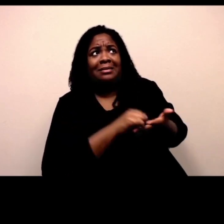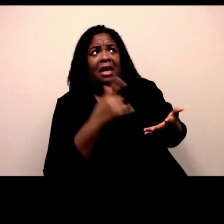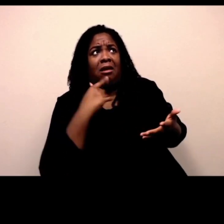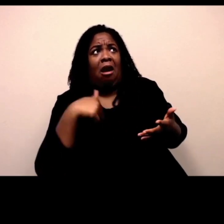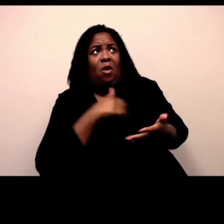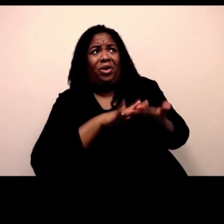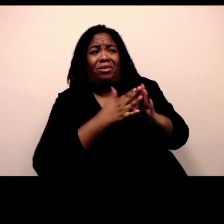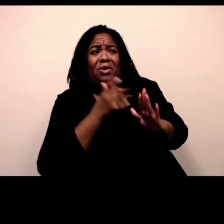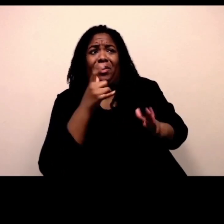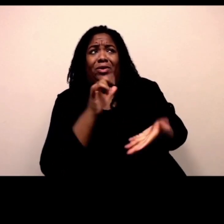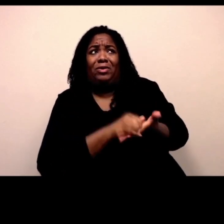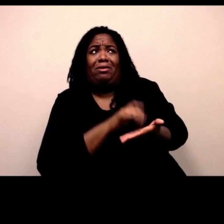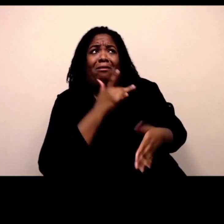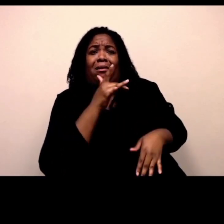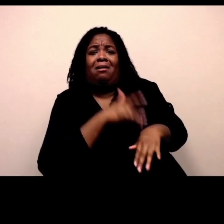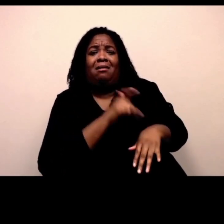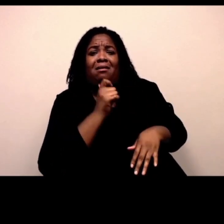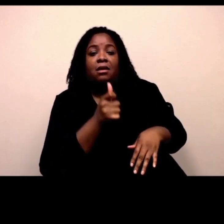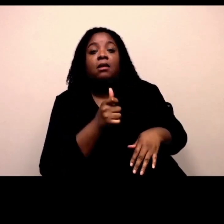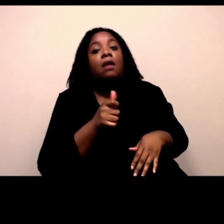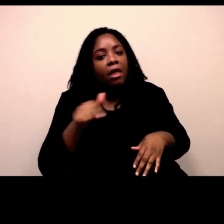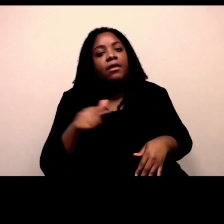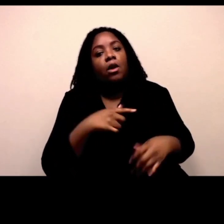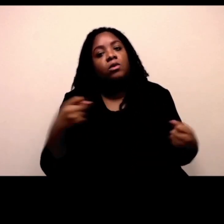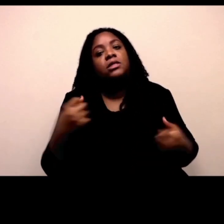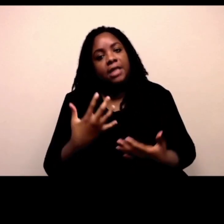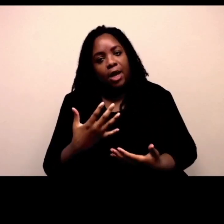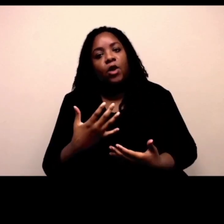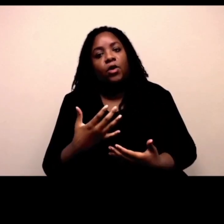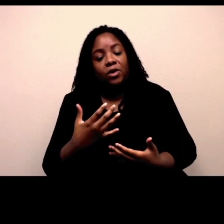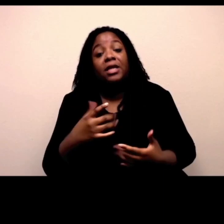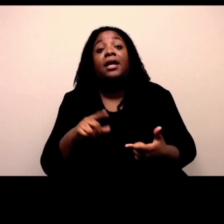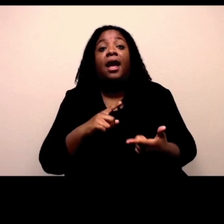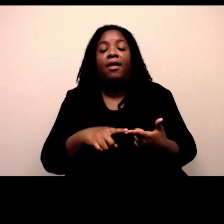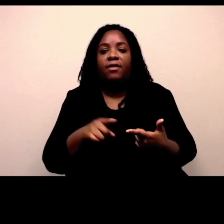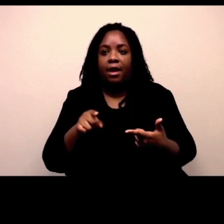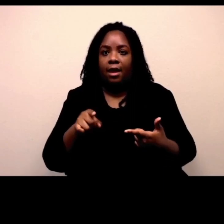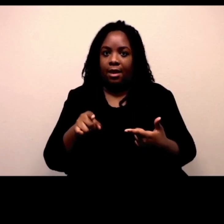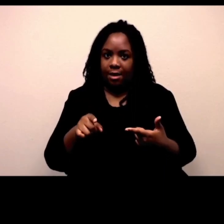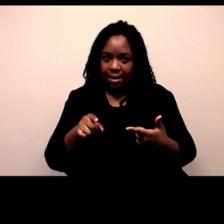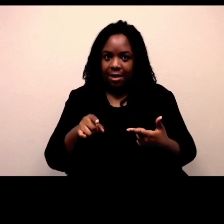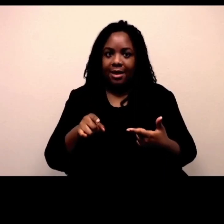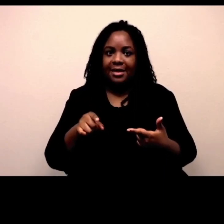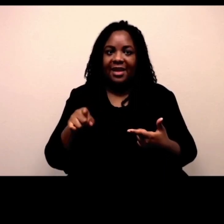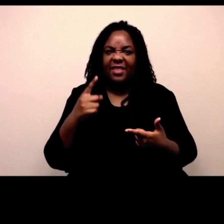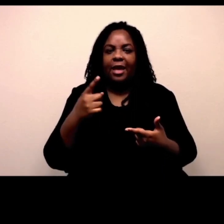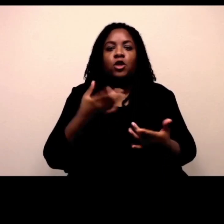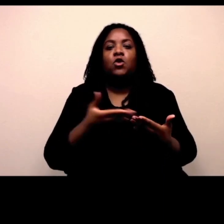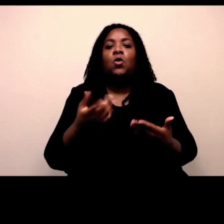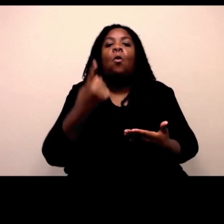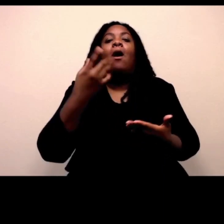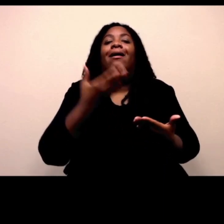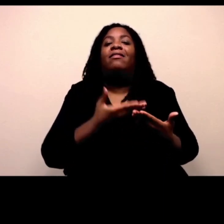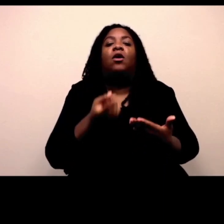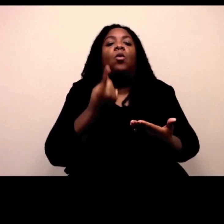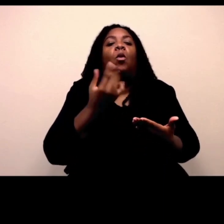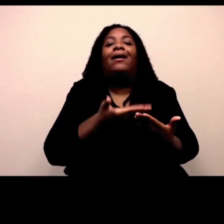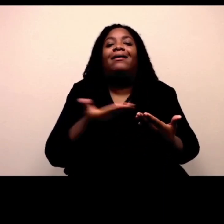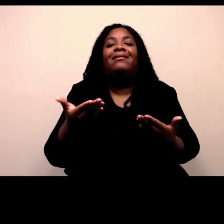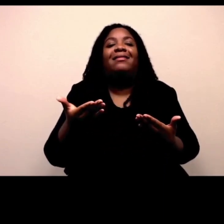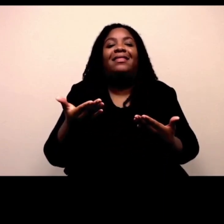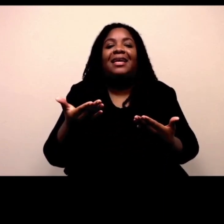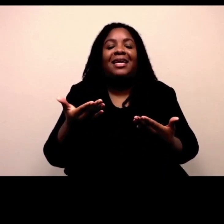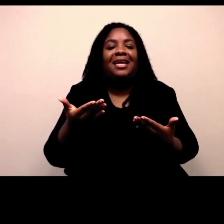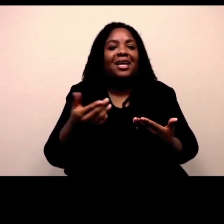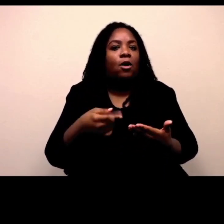community. So they were scared. And then all of a sudden they do one thing. They get one light to